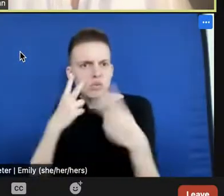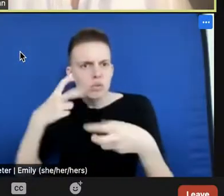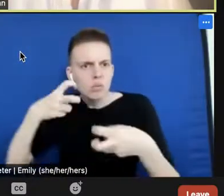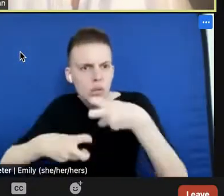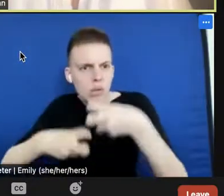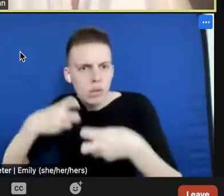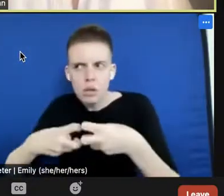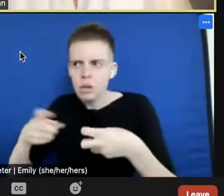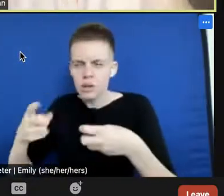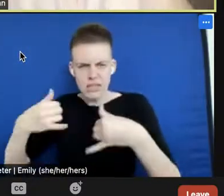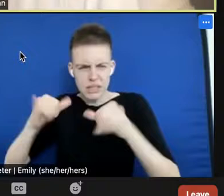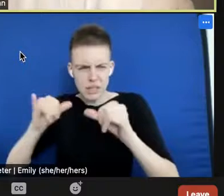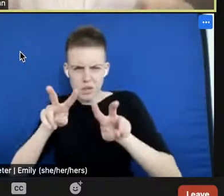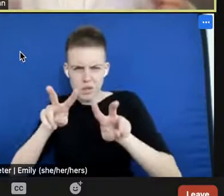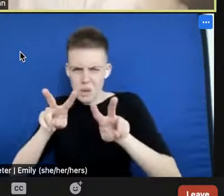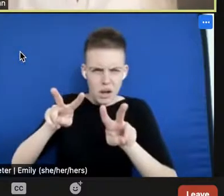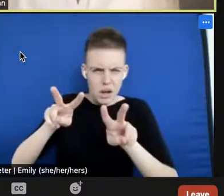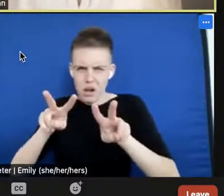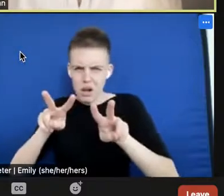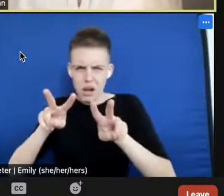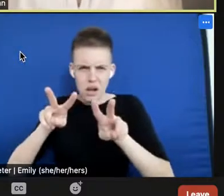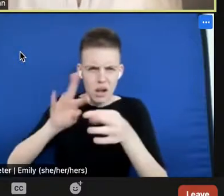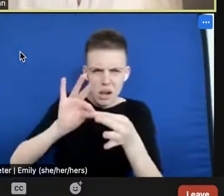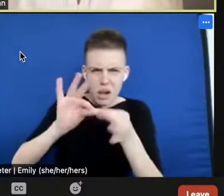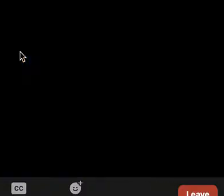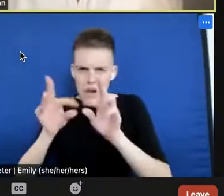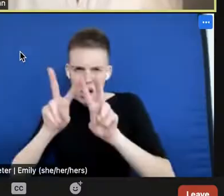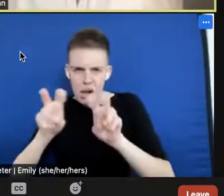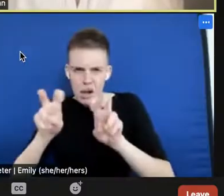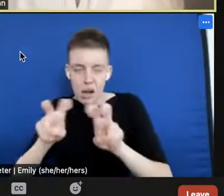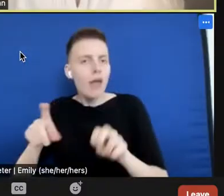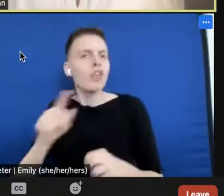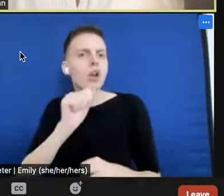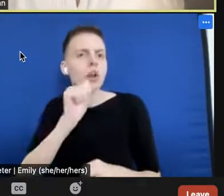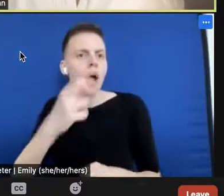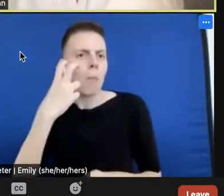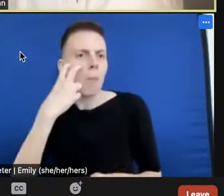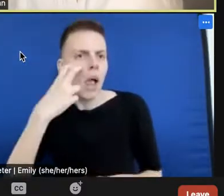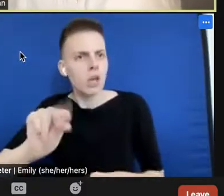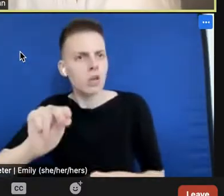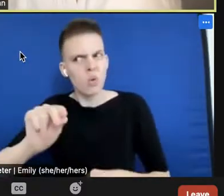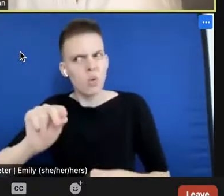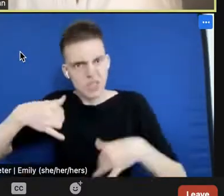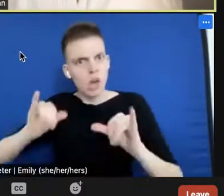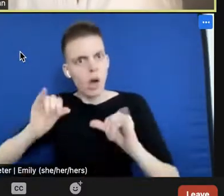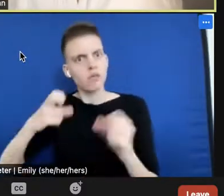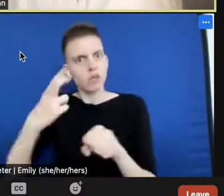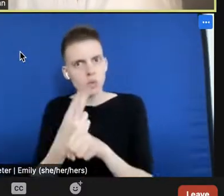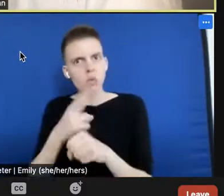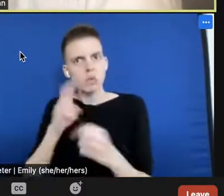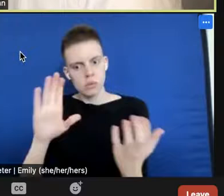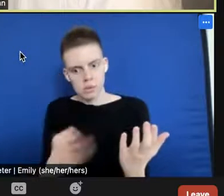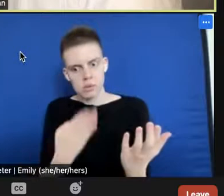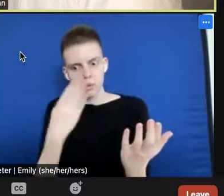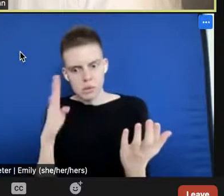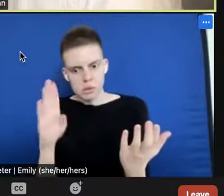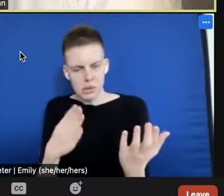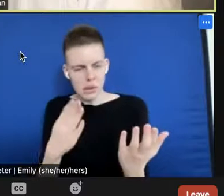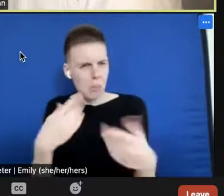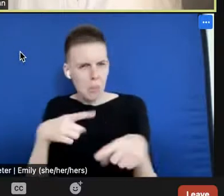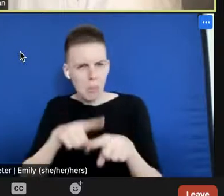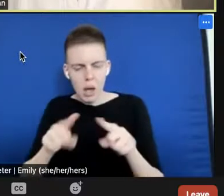still have to look at it because they're not blind. So they see these images and the impact